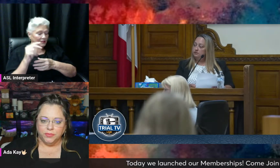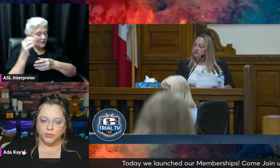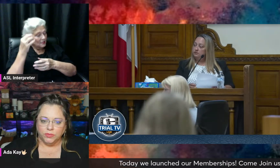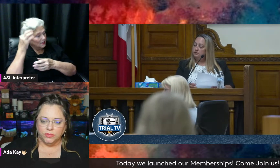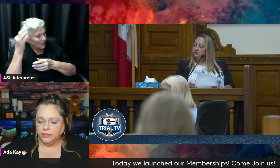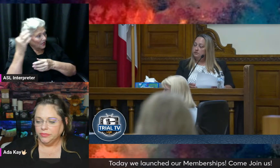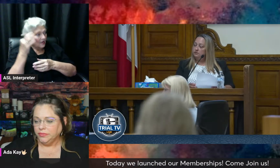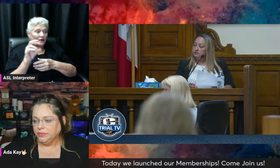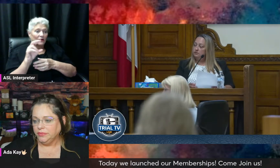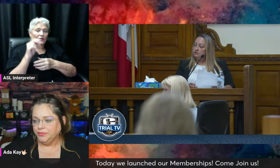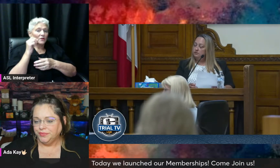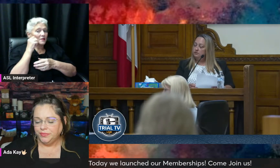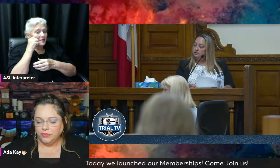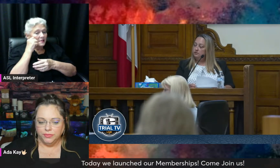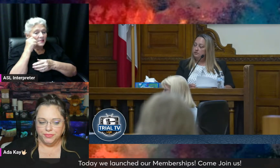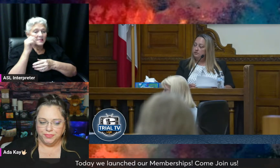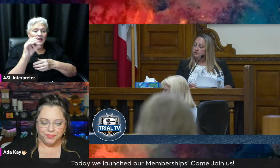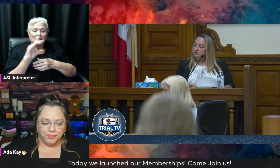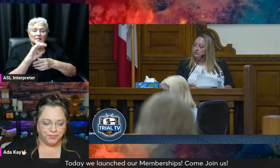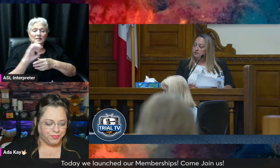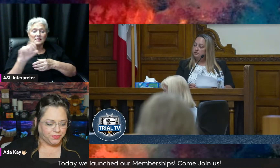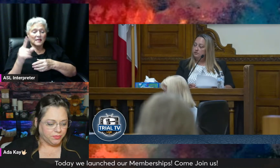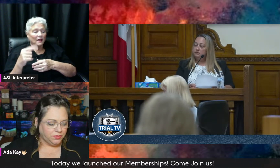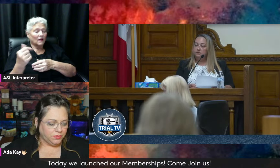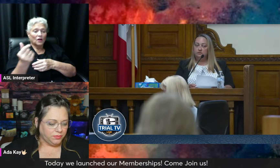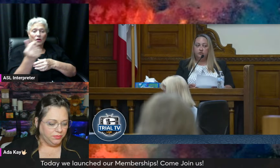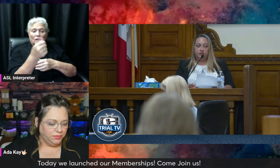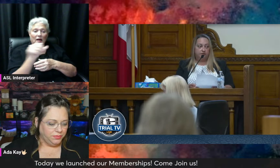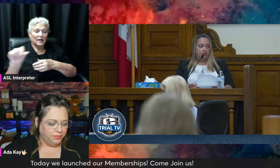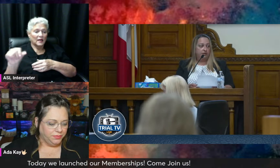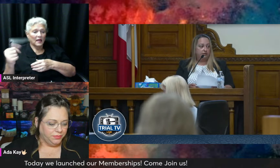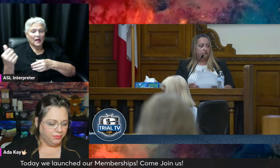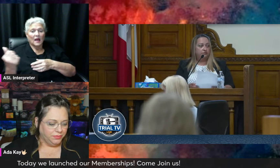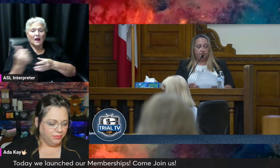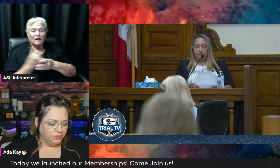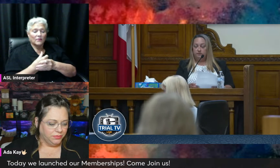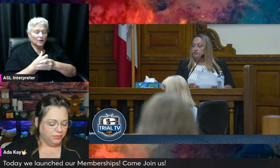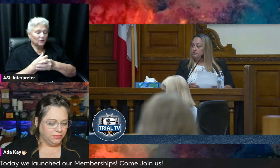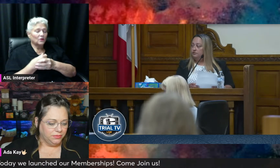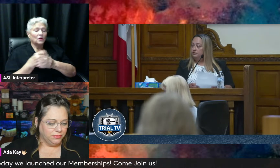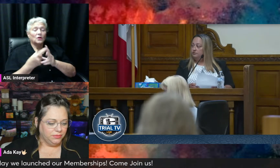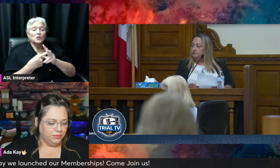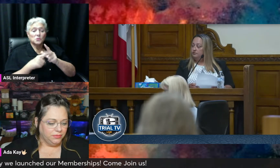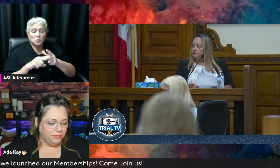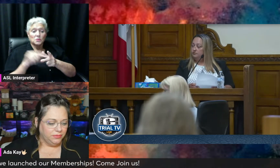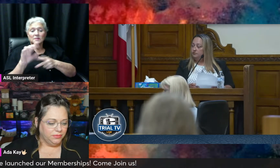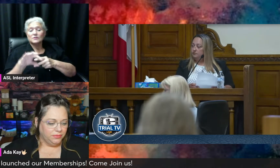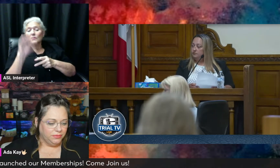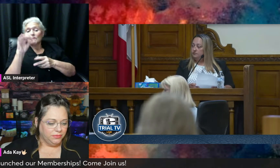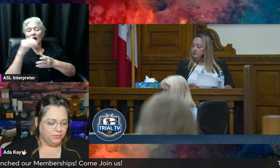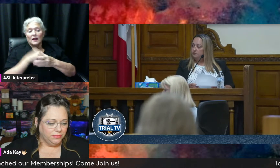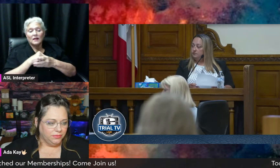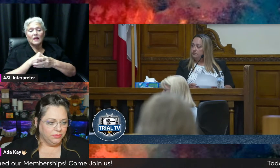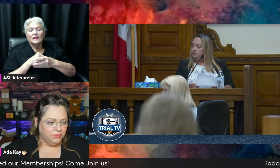any of the other sources of DNA that you would find in a bathtub drain. Potentially, yes.